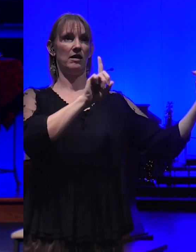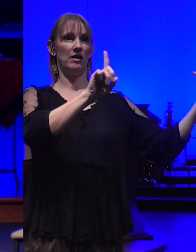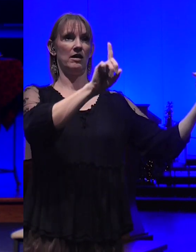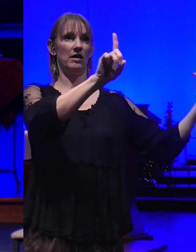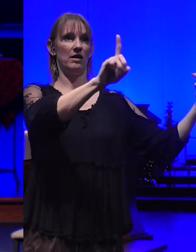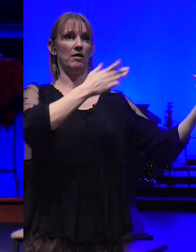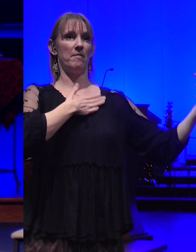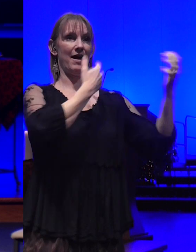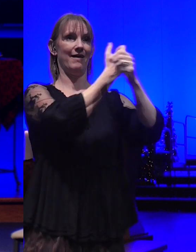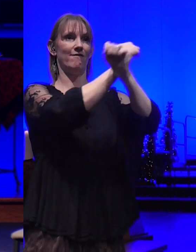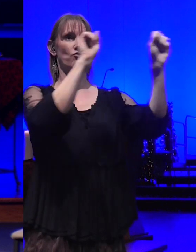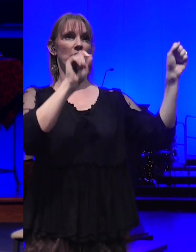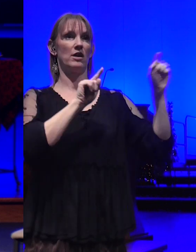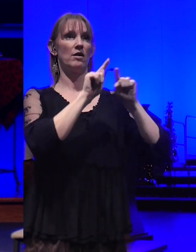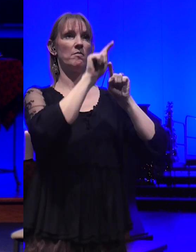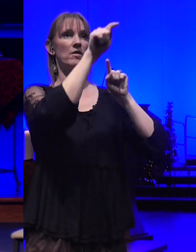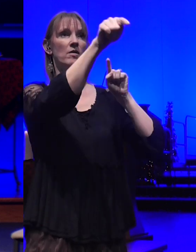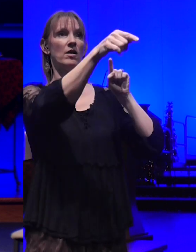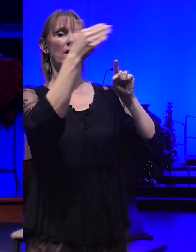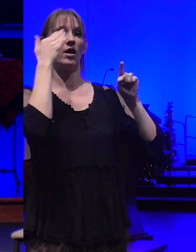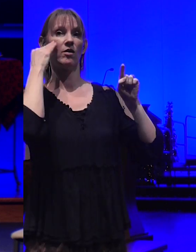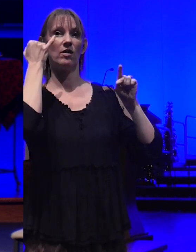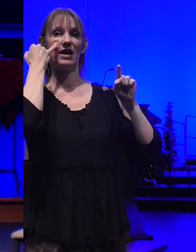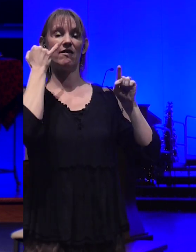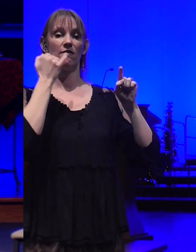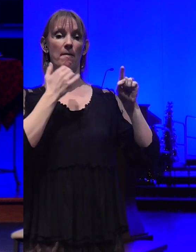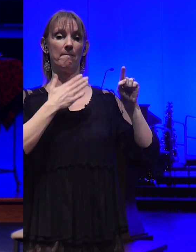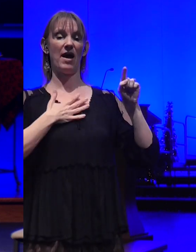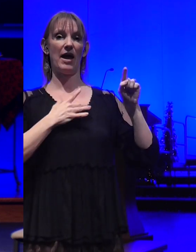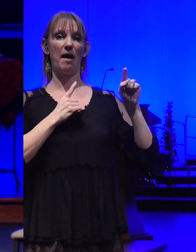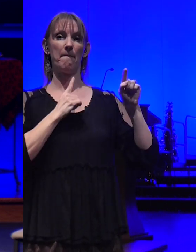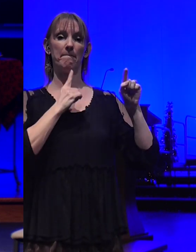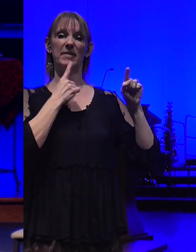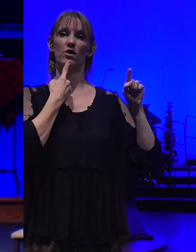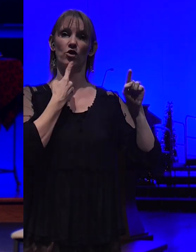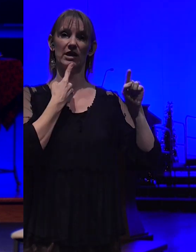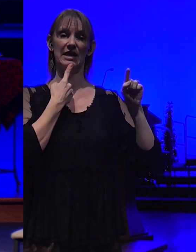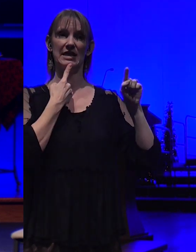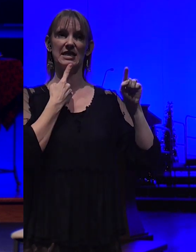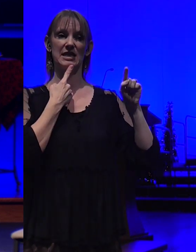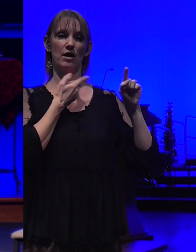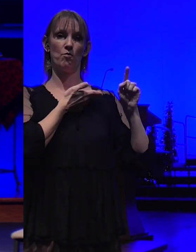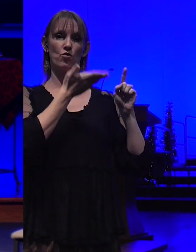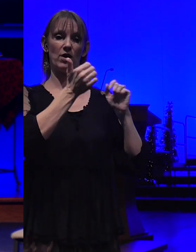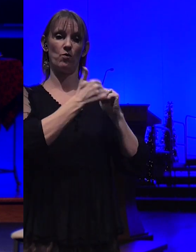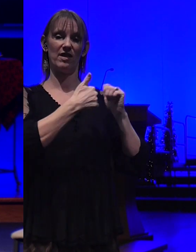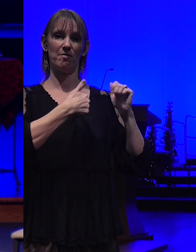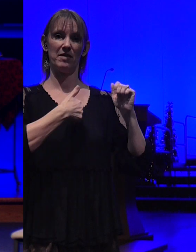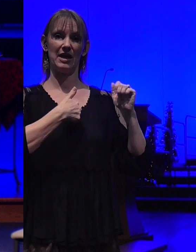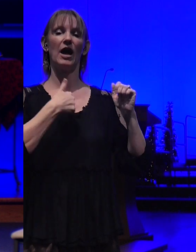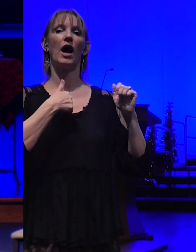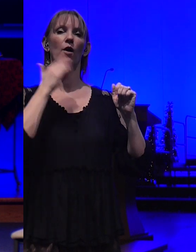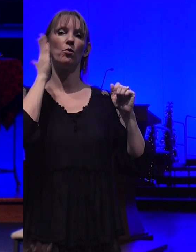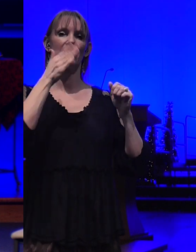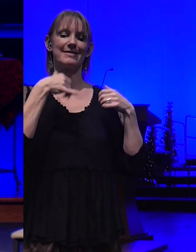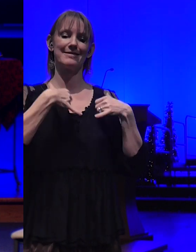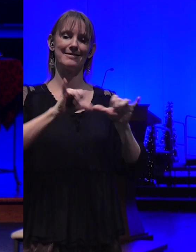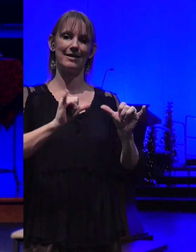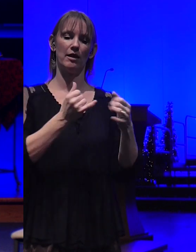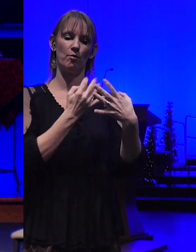freedom, I knew that if I didn't leave my bitterness behind, I'd still be in prison.